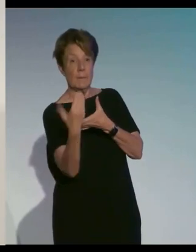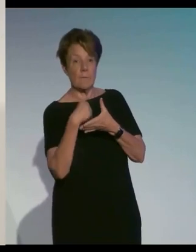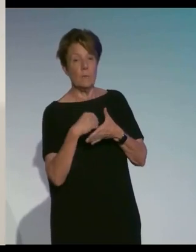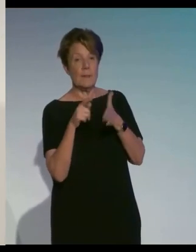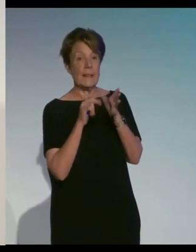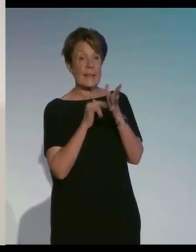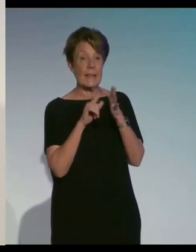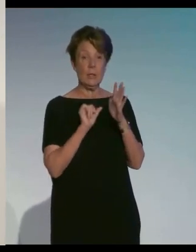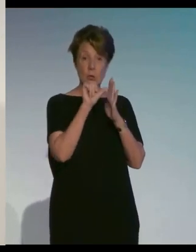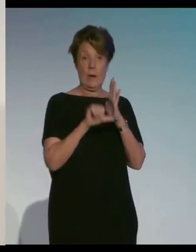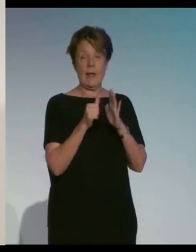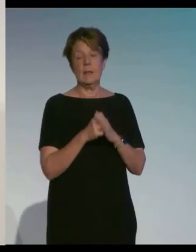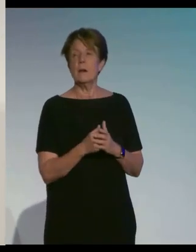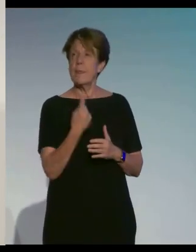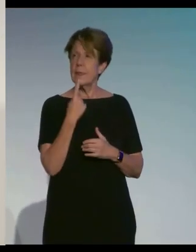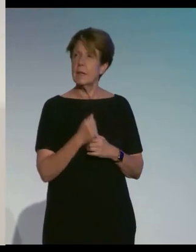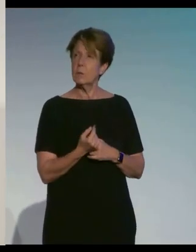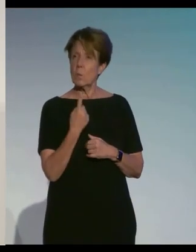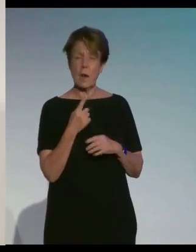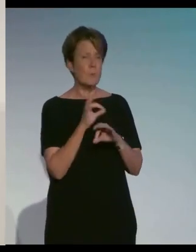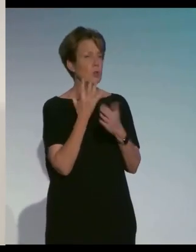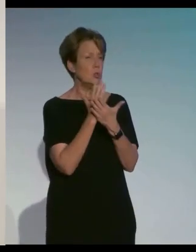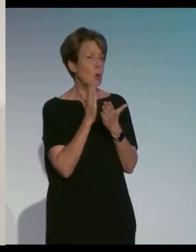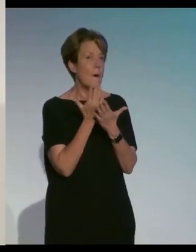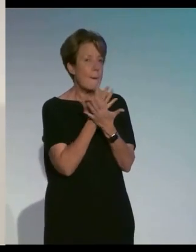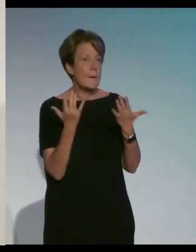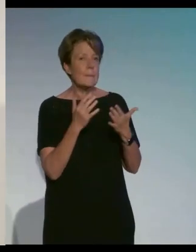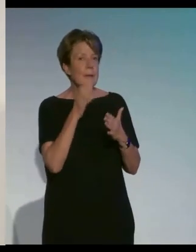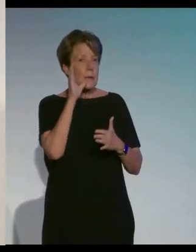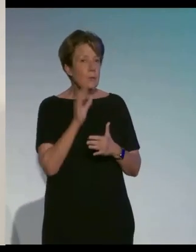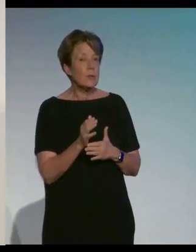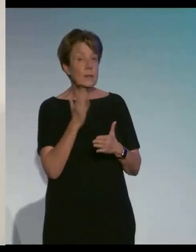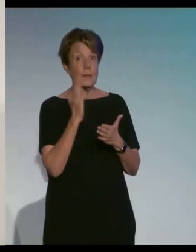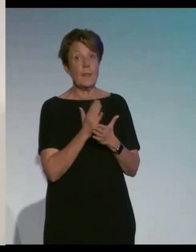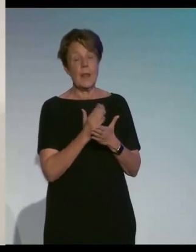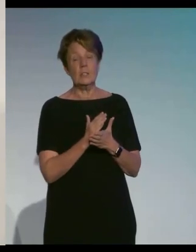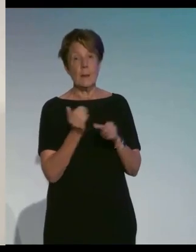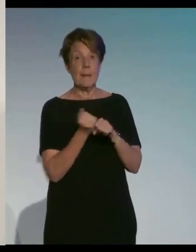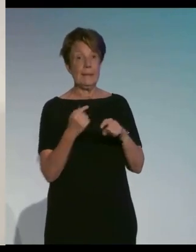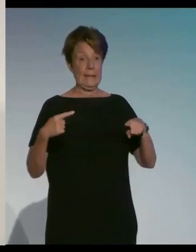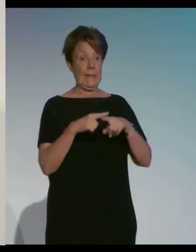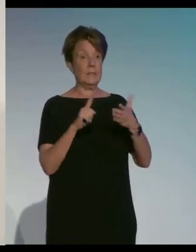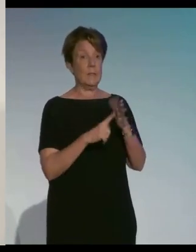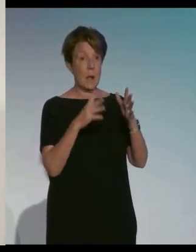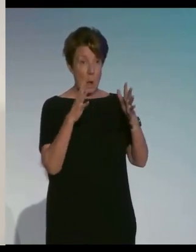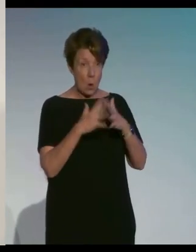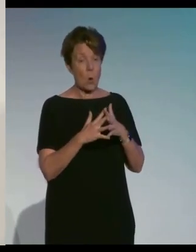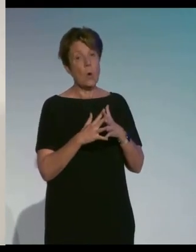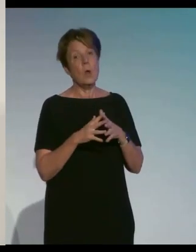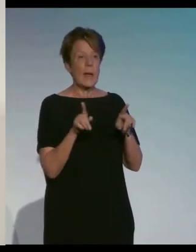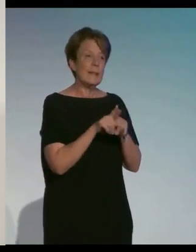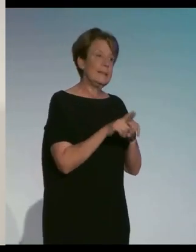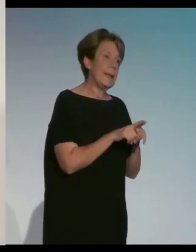So Sri Lanka is one of, I think, I'm not sure how many countries, that criminalizes consenting adults,